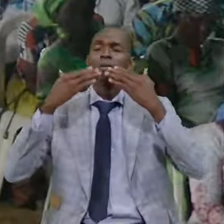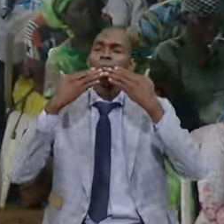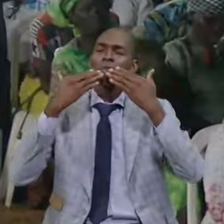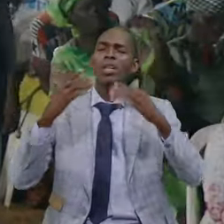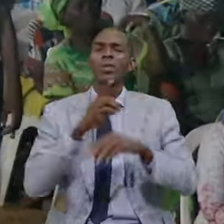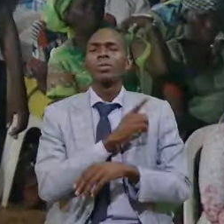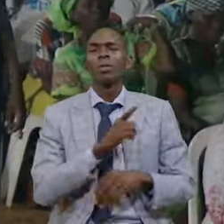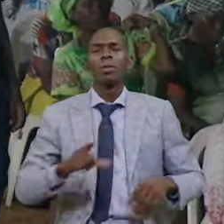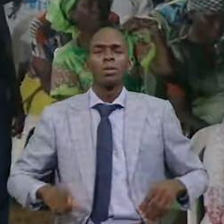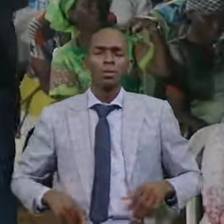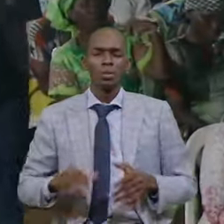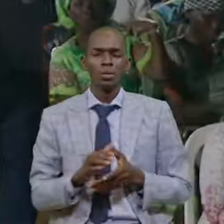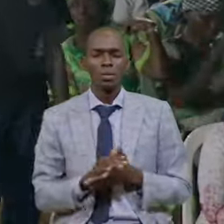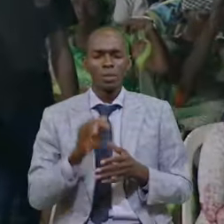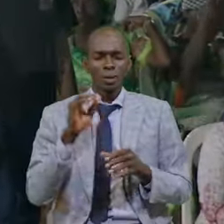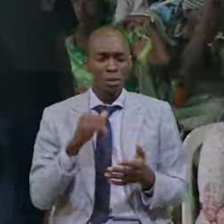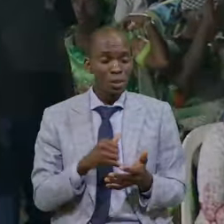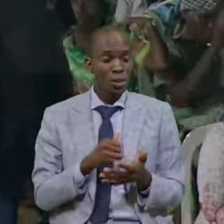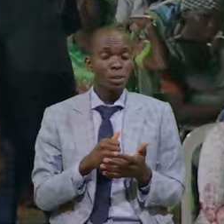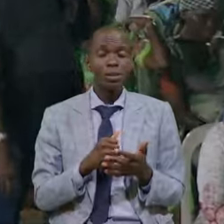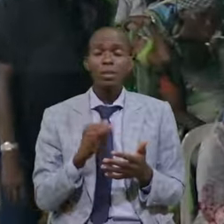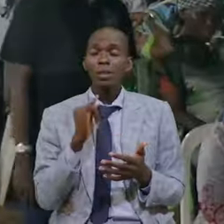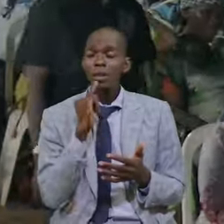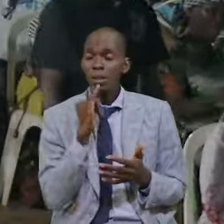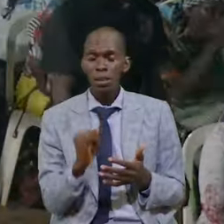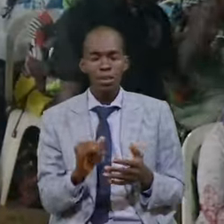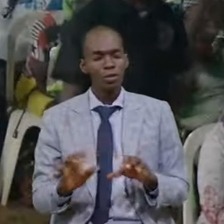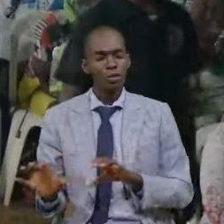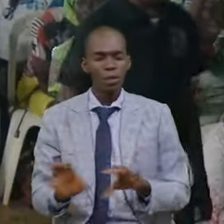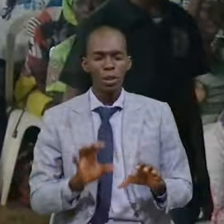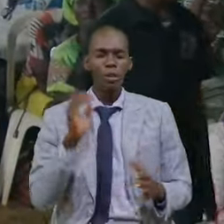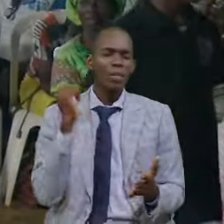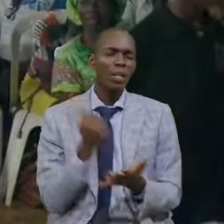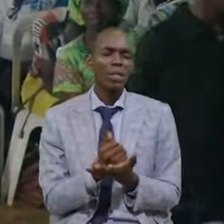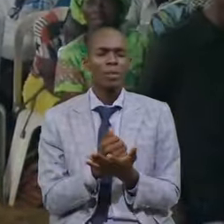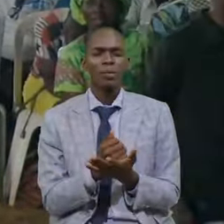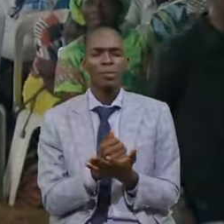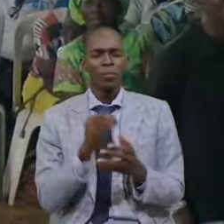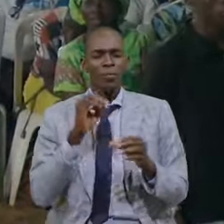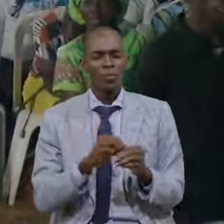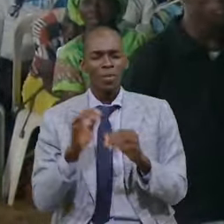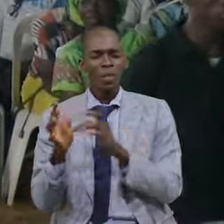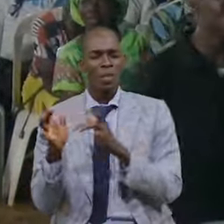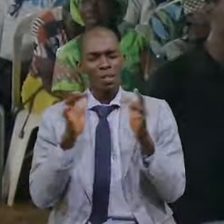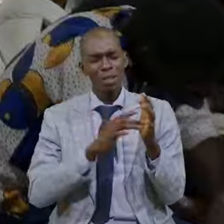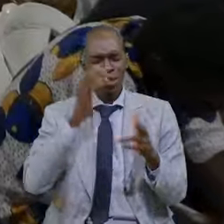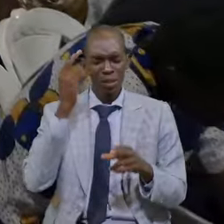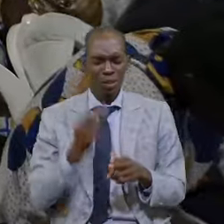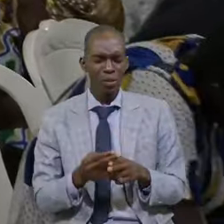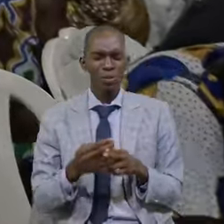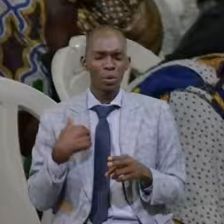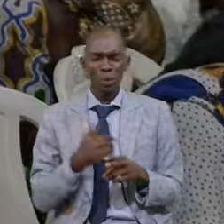Lord. It is done. In Jesus' name